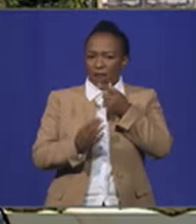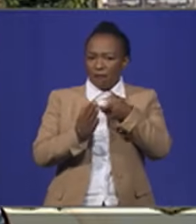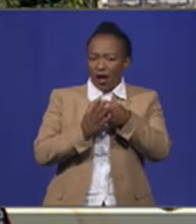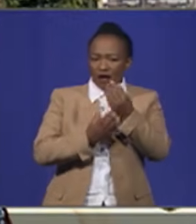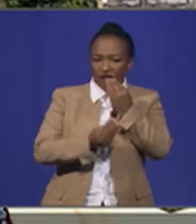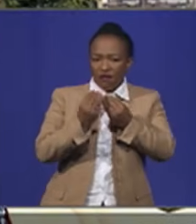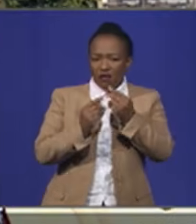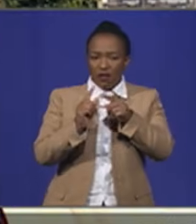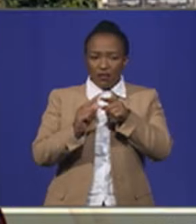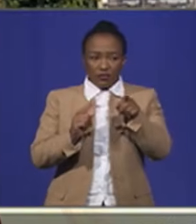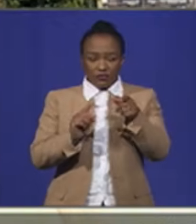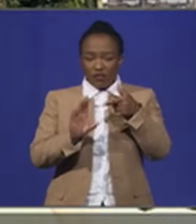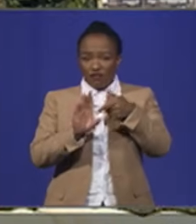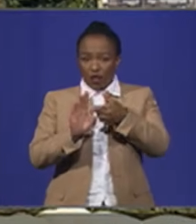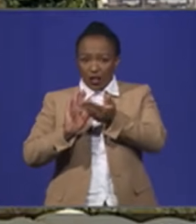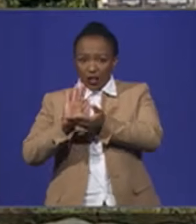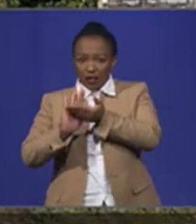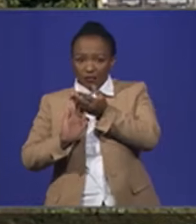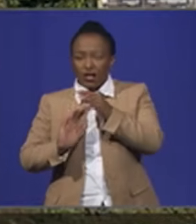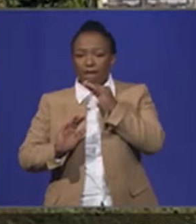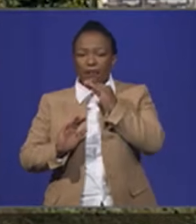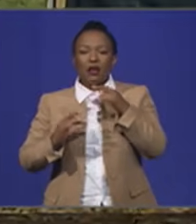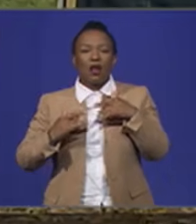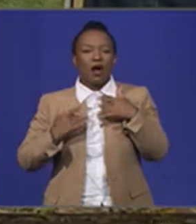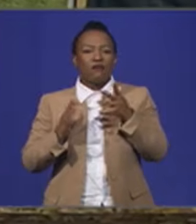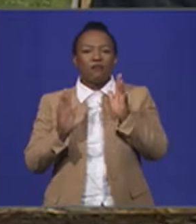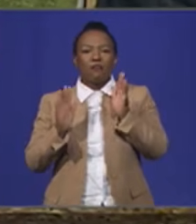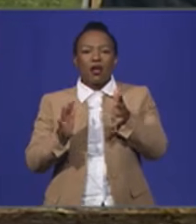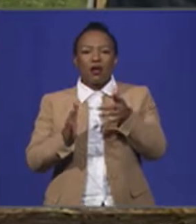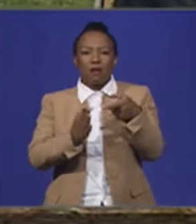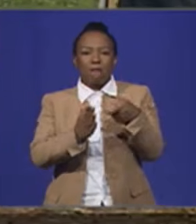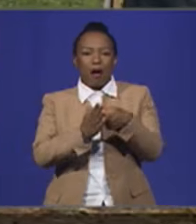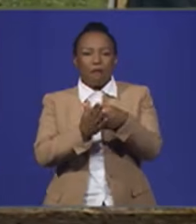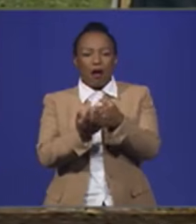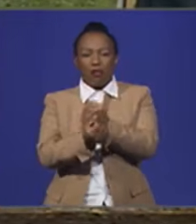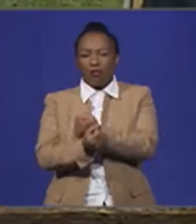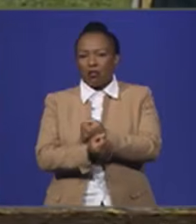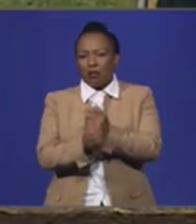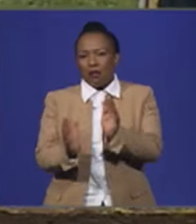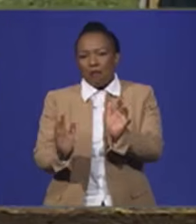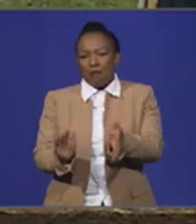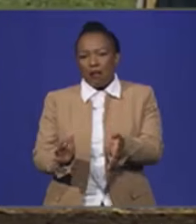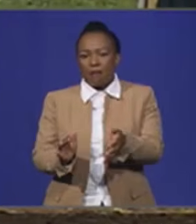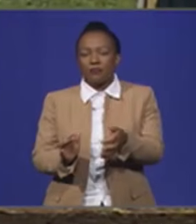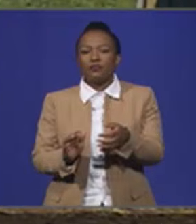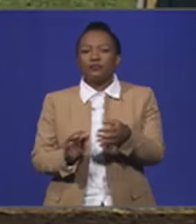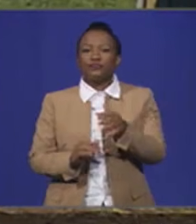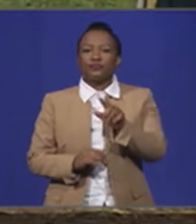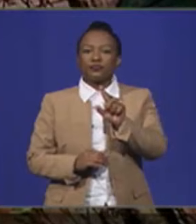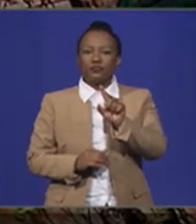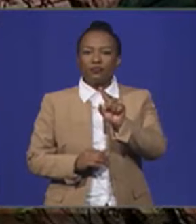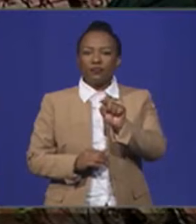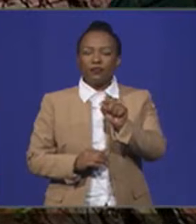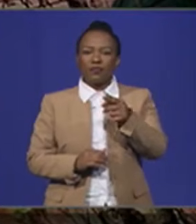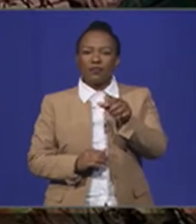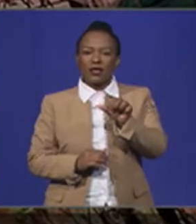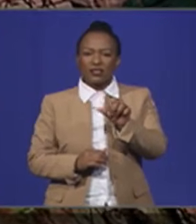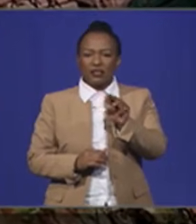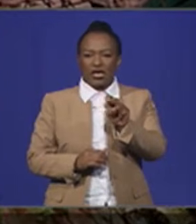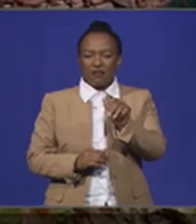increase again, that means I'm only living to buy paraffin. Mongwe wa baagi Thamsanga Ndlela a re bontsi jwa ba ikaegileng